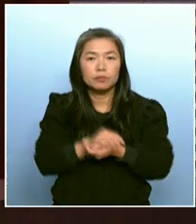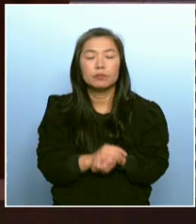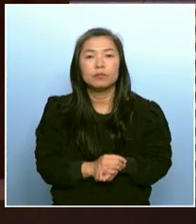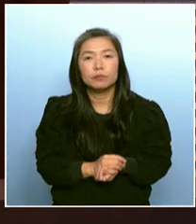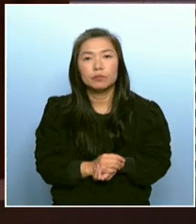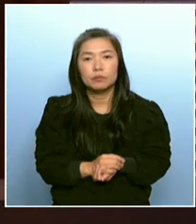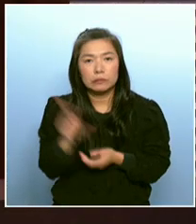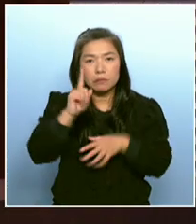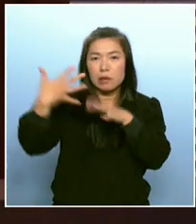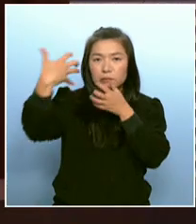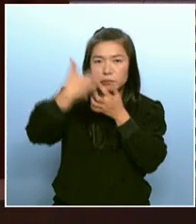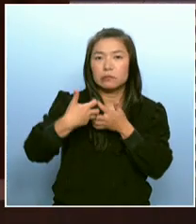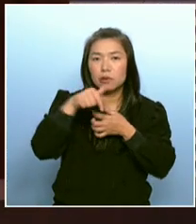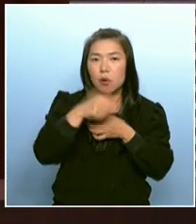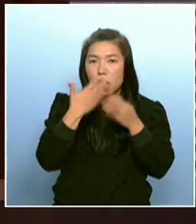Hopefully with this,